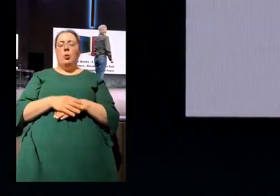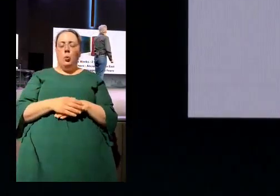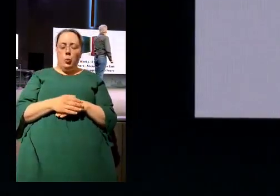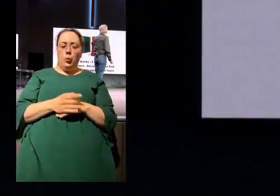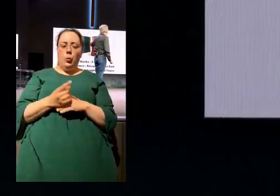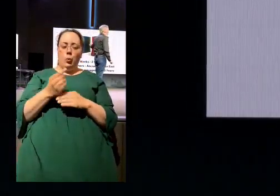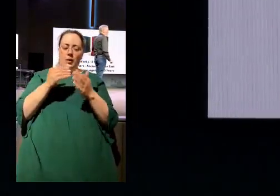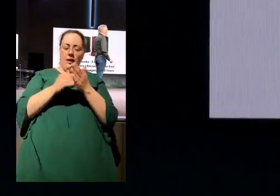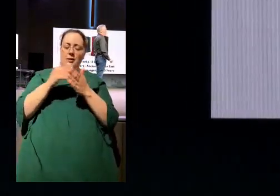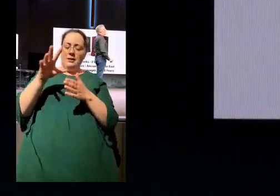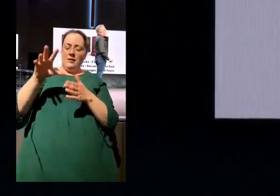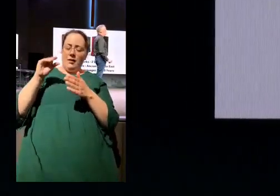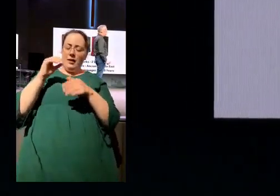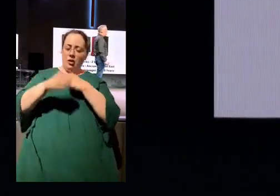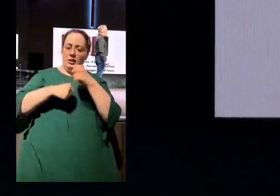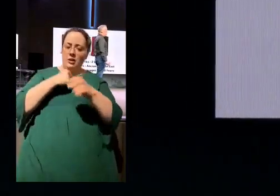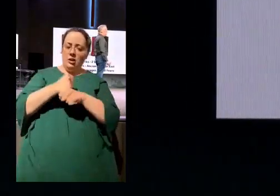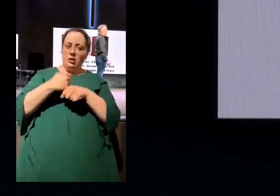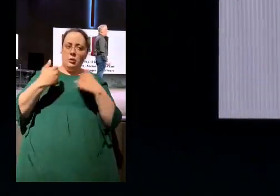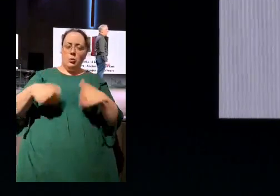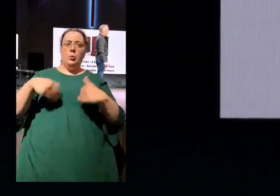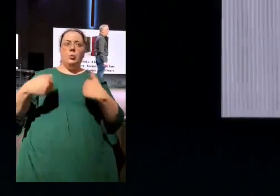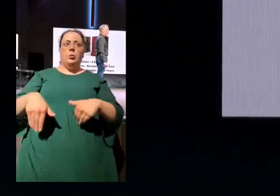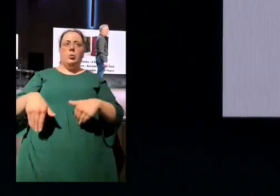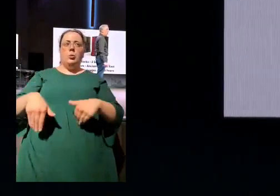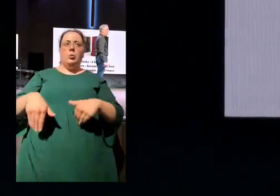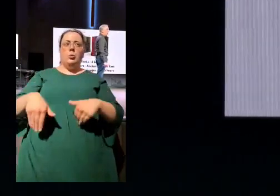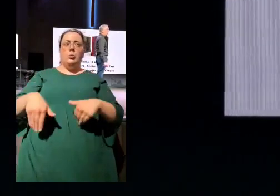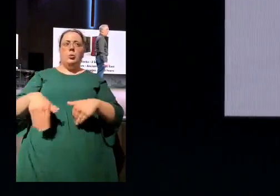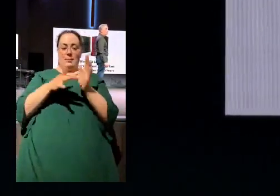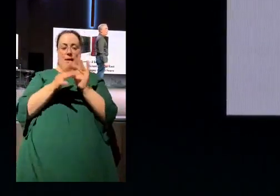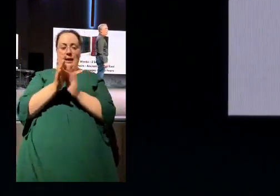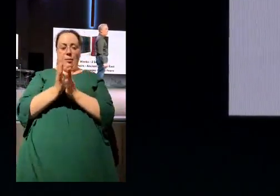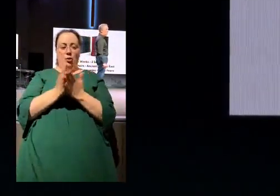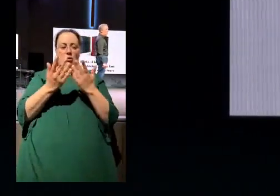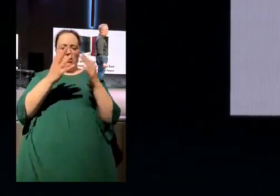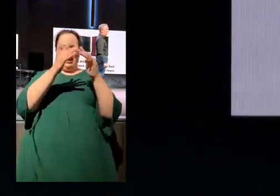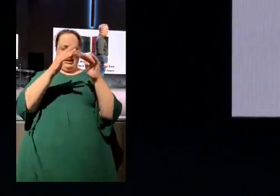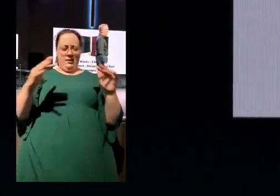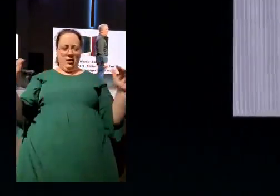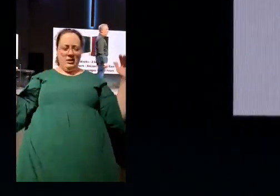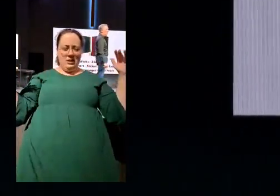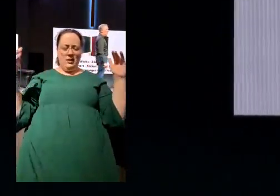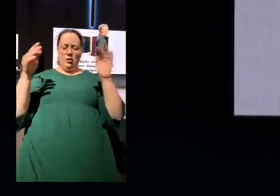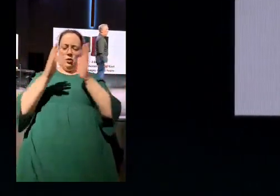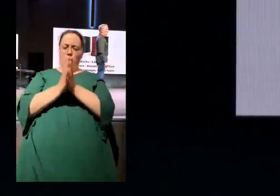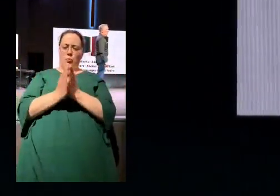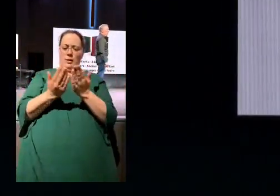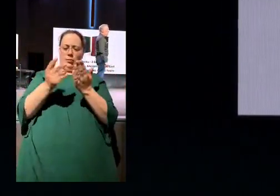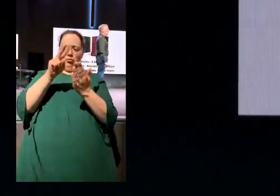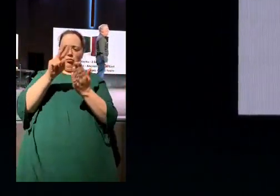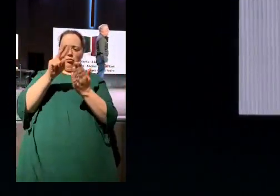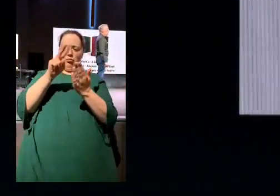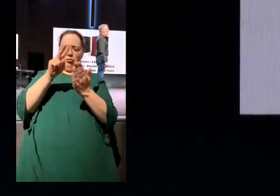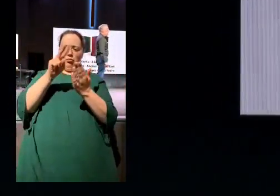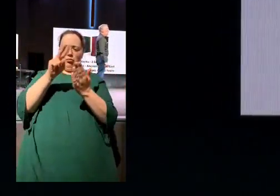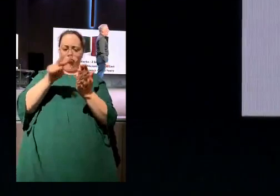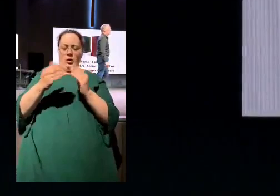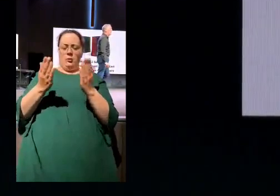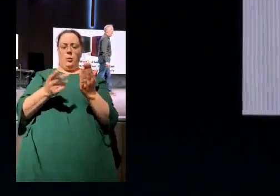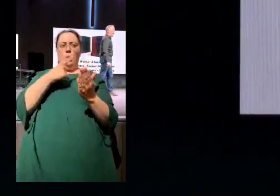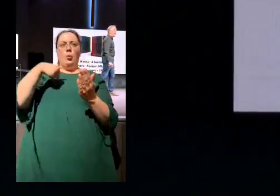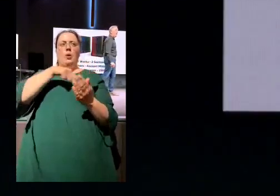despite all this diversity, there is a consistent story that emerges from the Bible. And we look at that and we think, man, there is